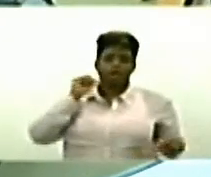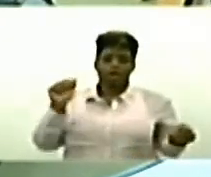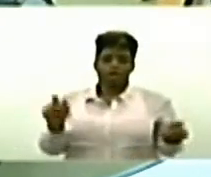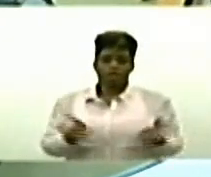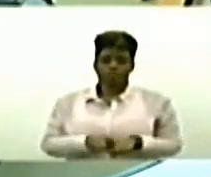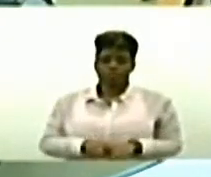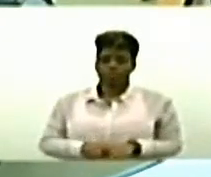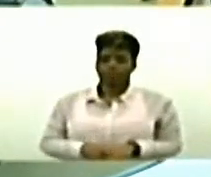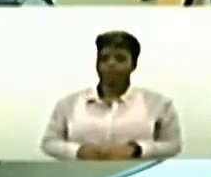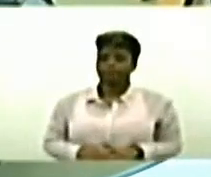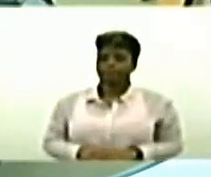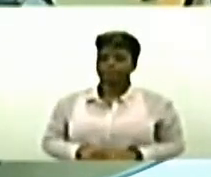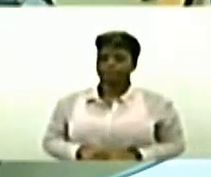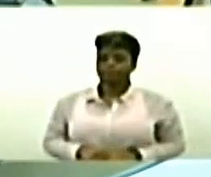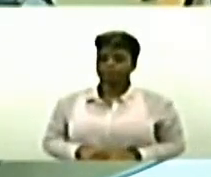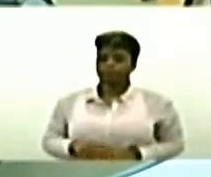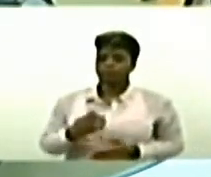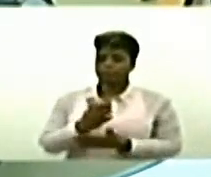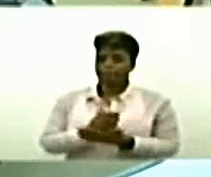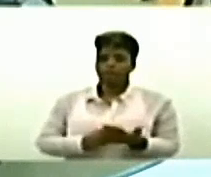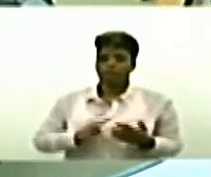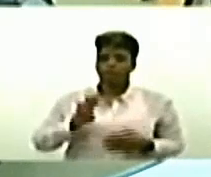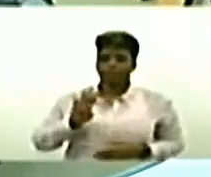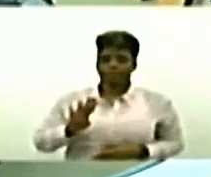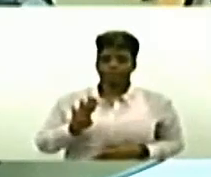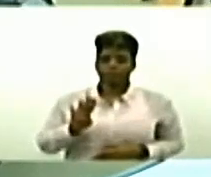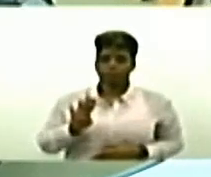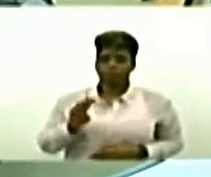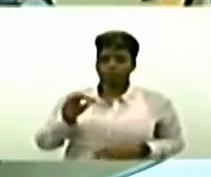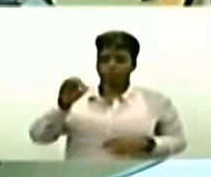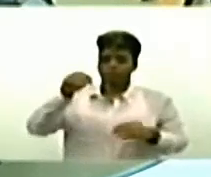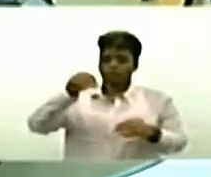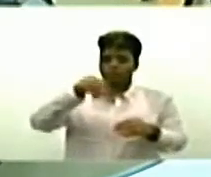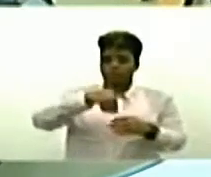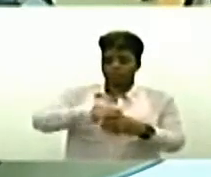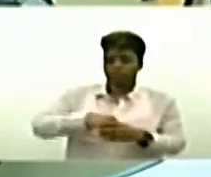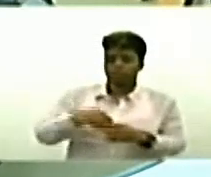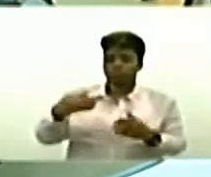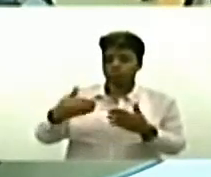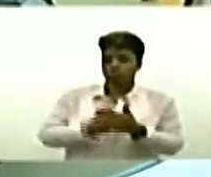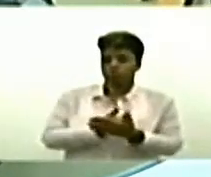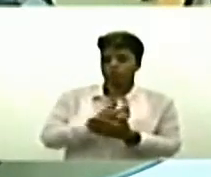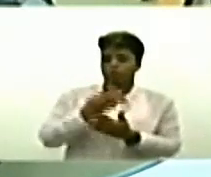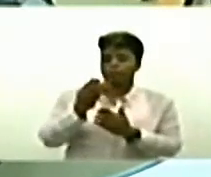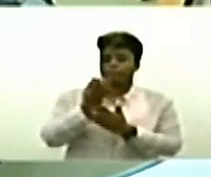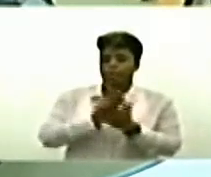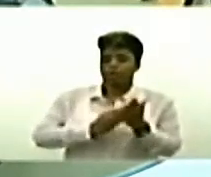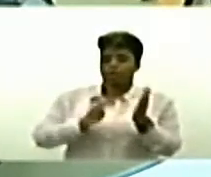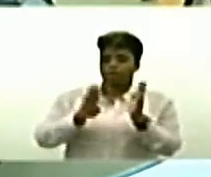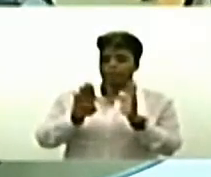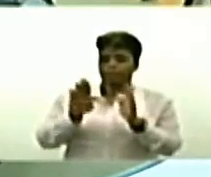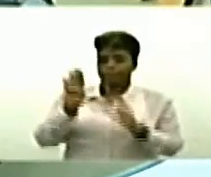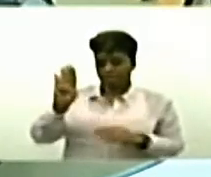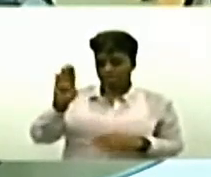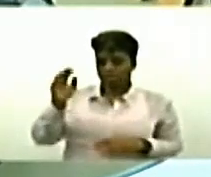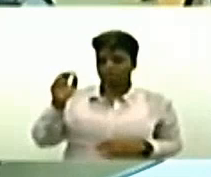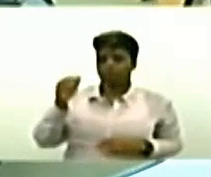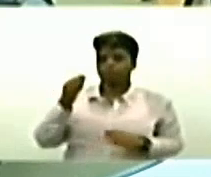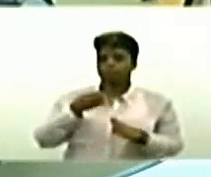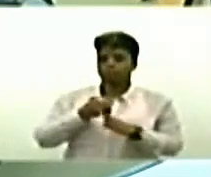it. Clause 4, insertion of new Section 3B to Principal Act.